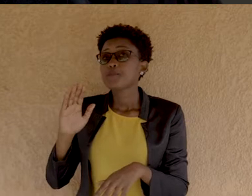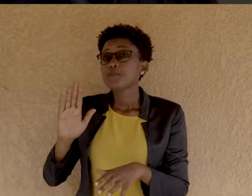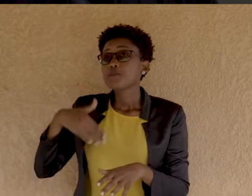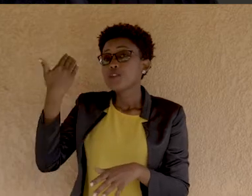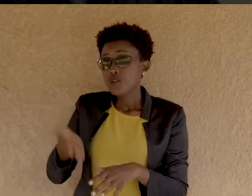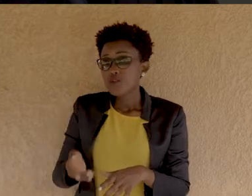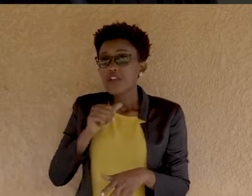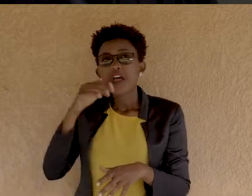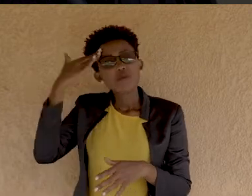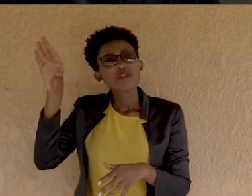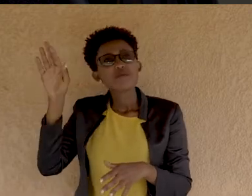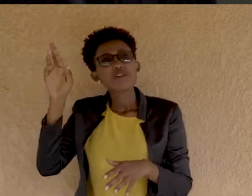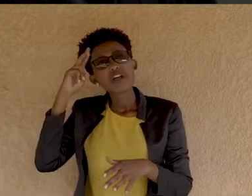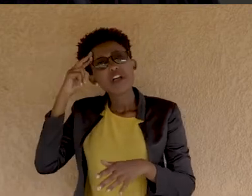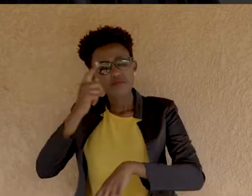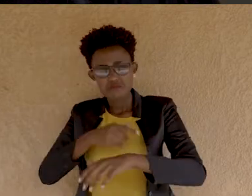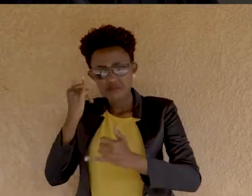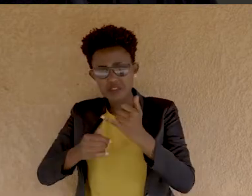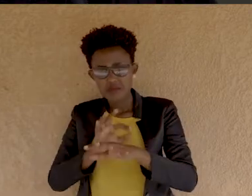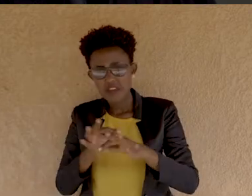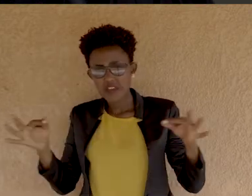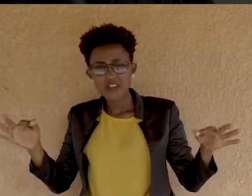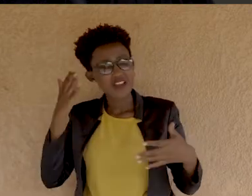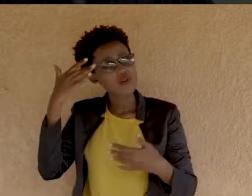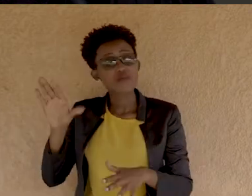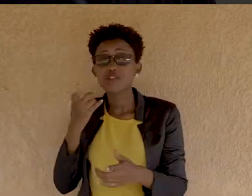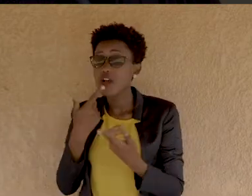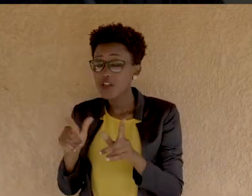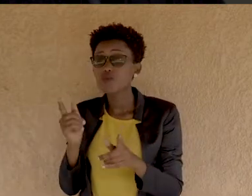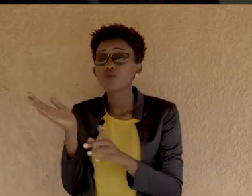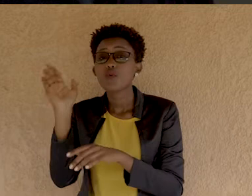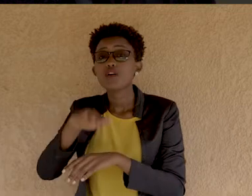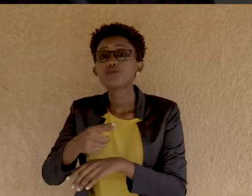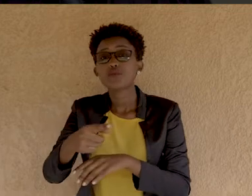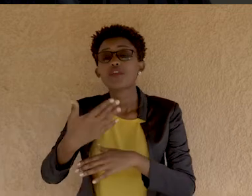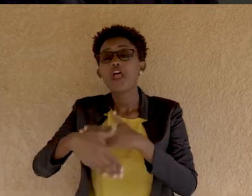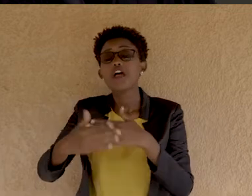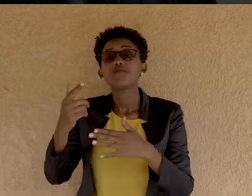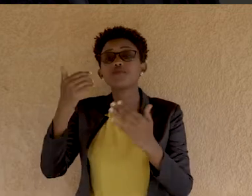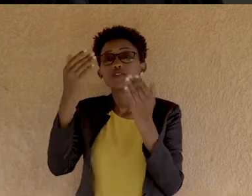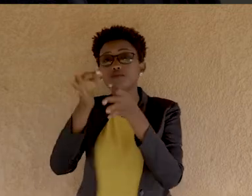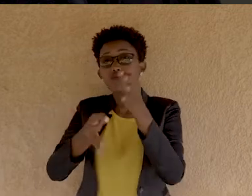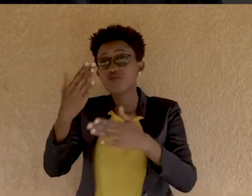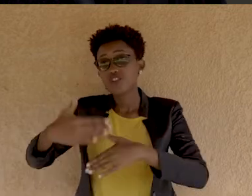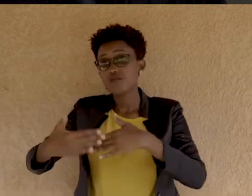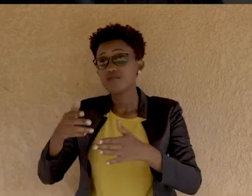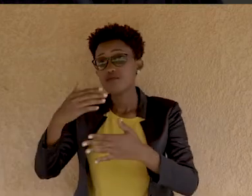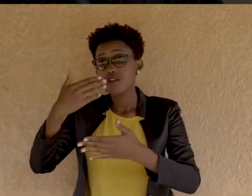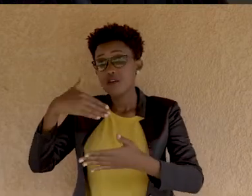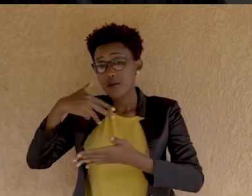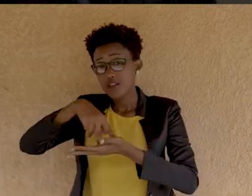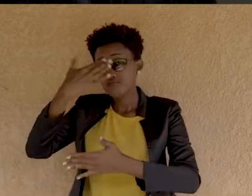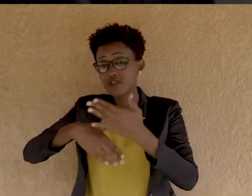Felicien wasn't fluent enough in sign language to speak to the allegations against him. After a period of time, I don't remember exactly how